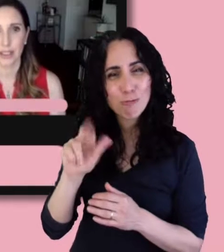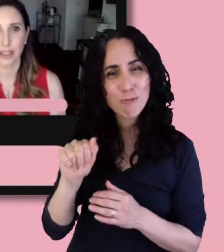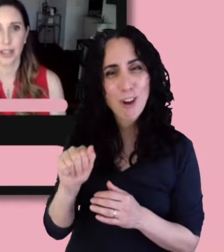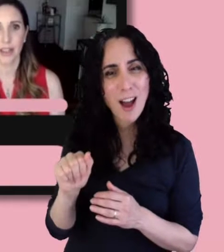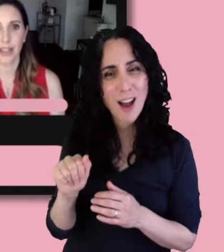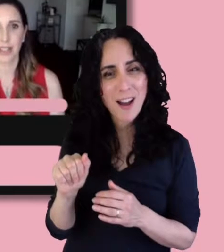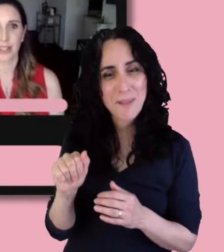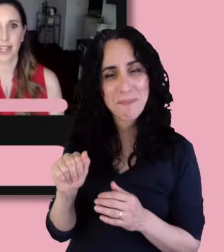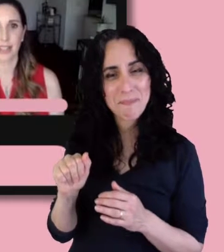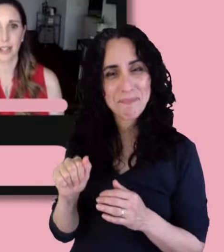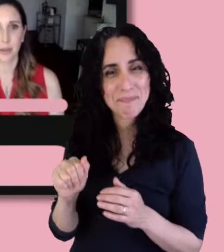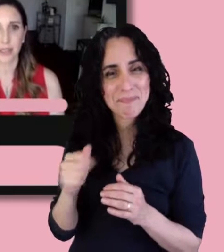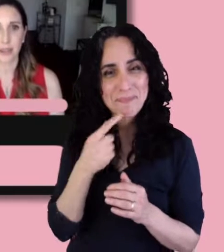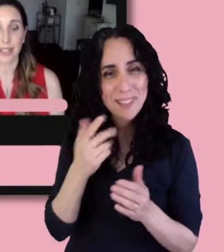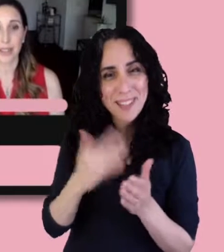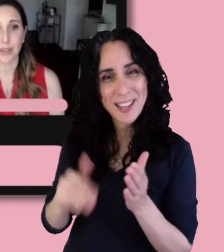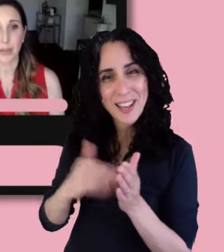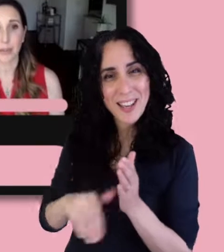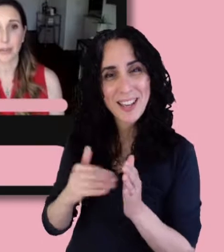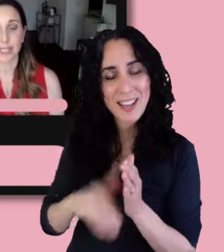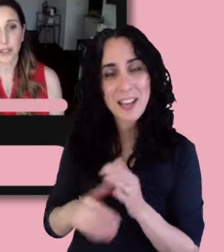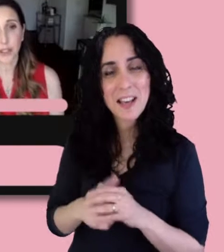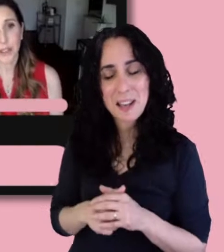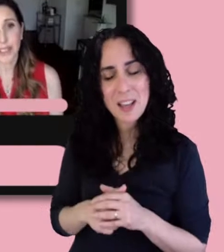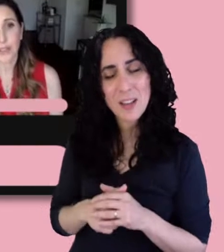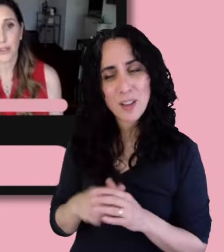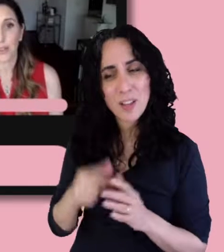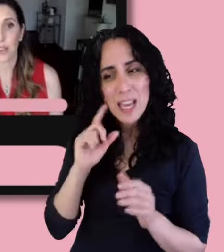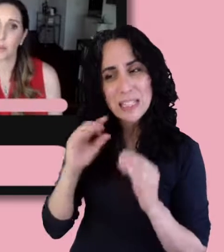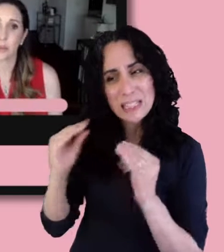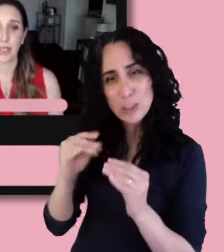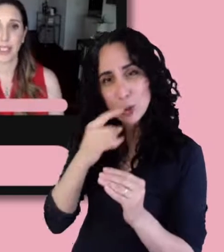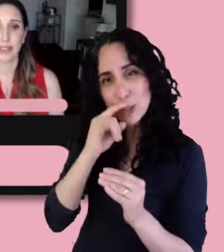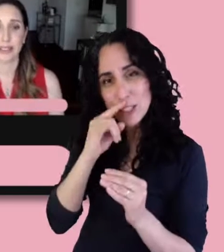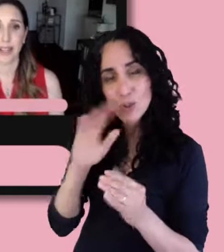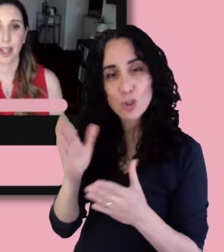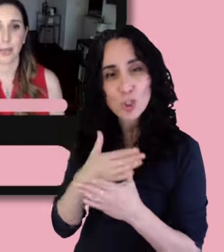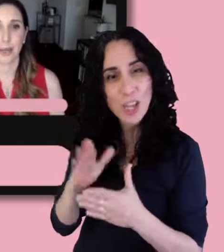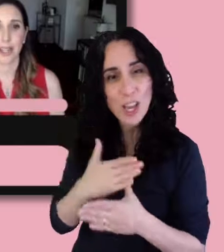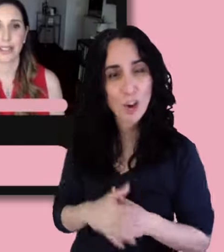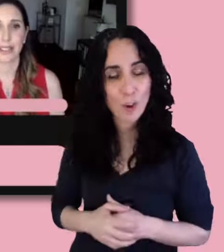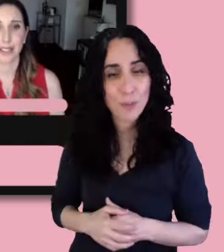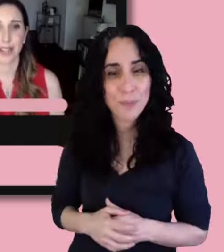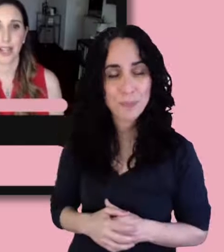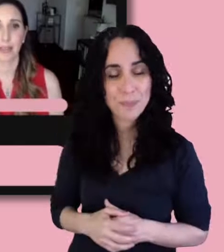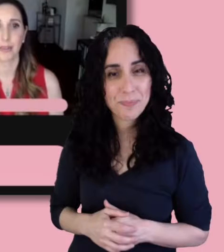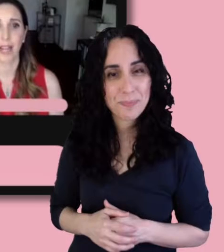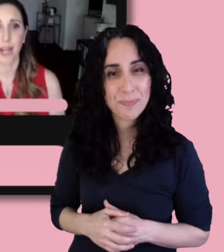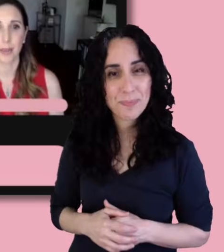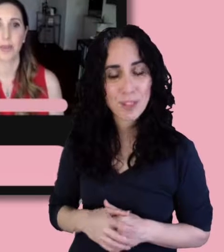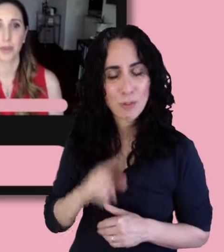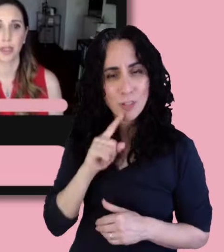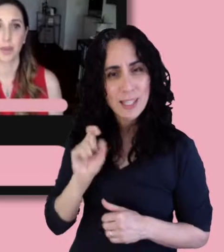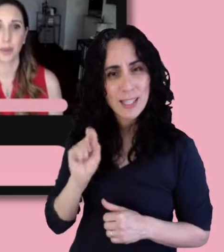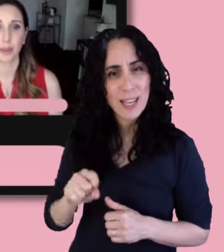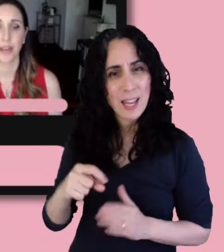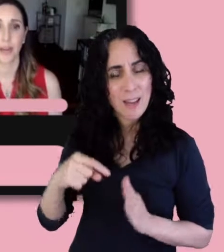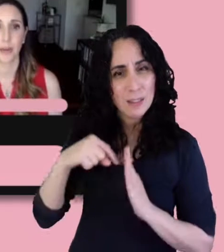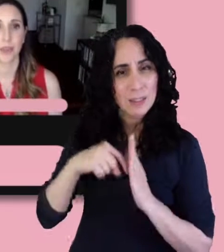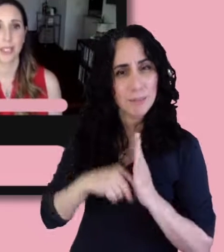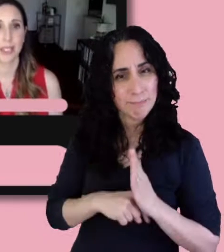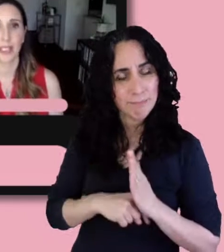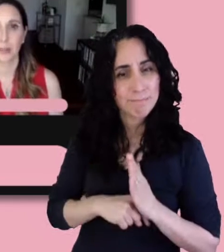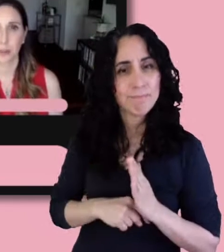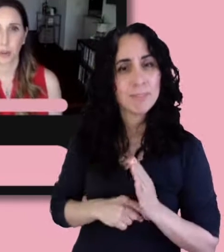mantra that I think would be great to teach your kids or share with your kids. I think it can have absolutely